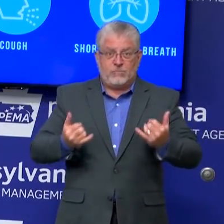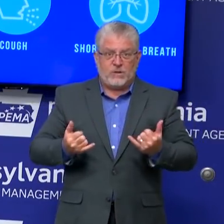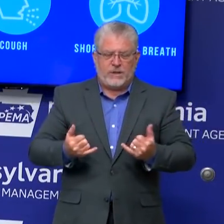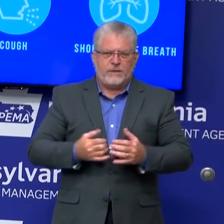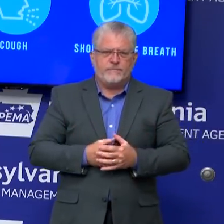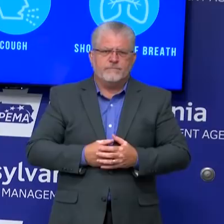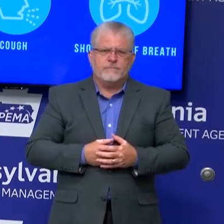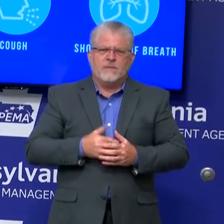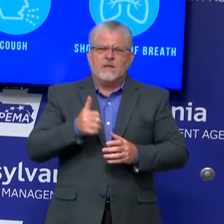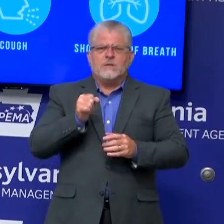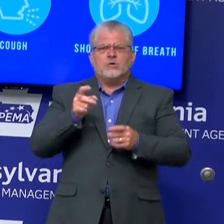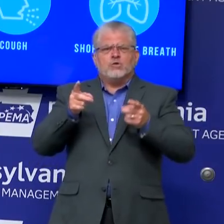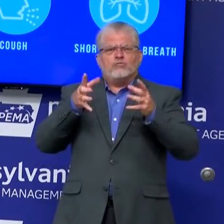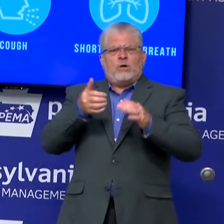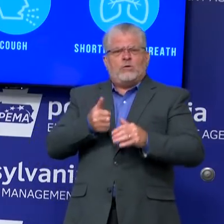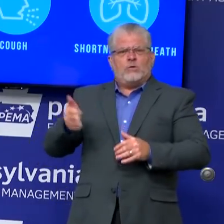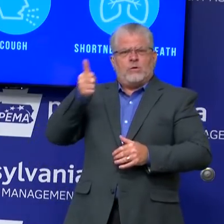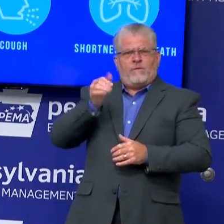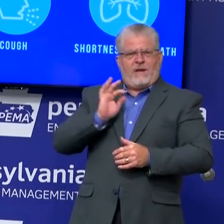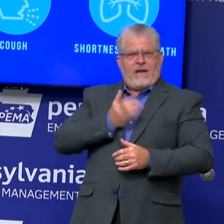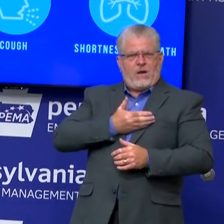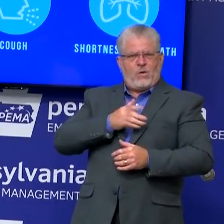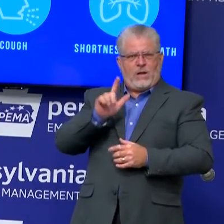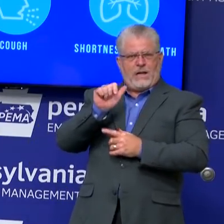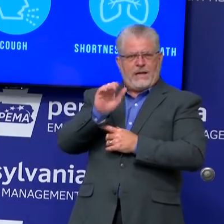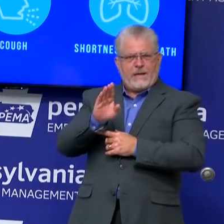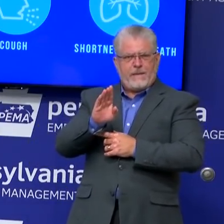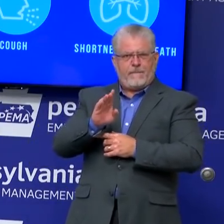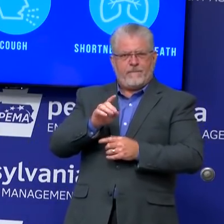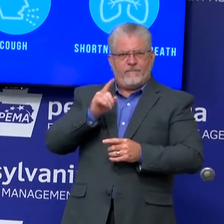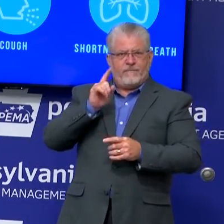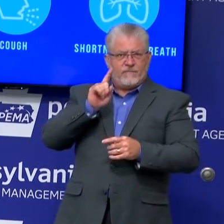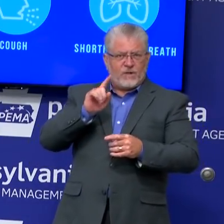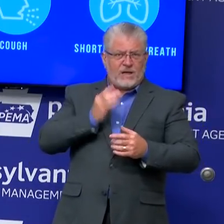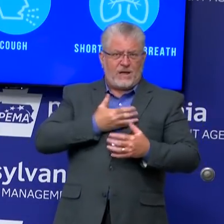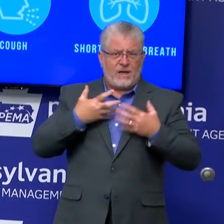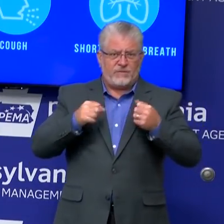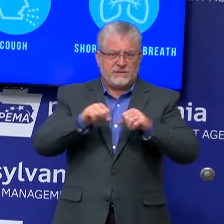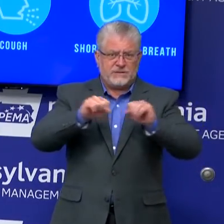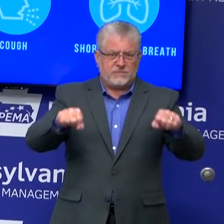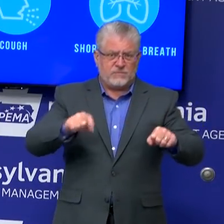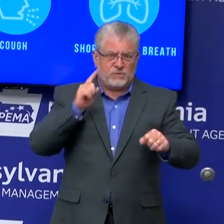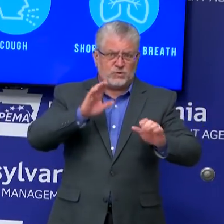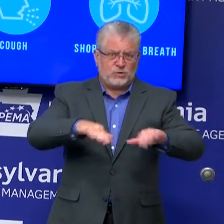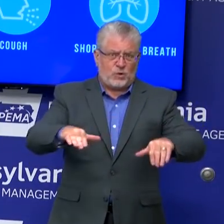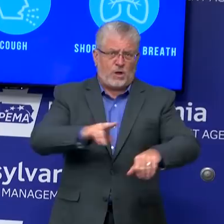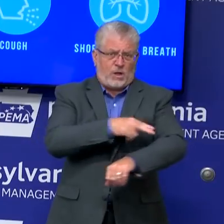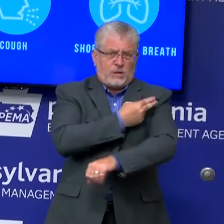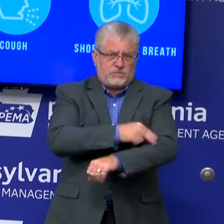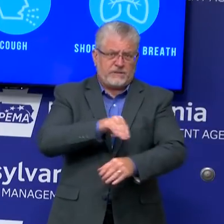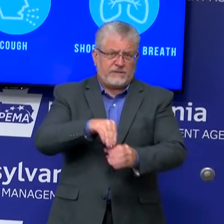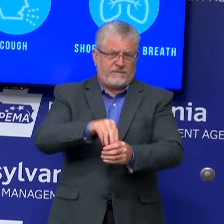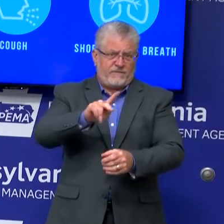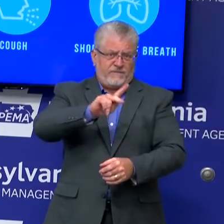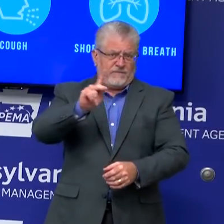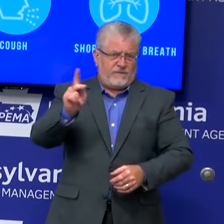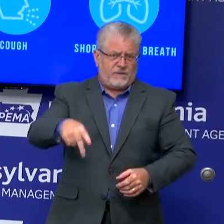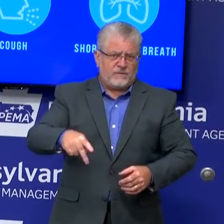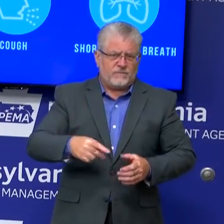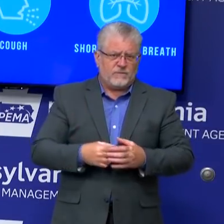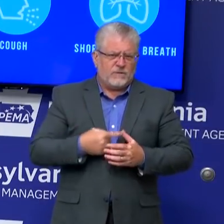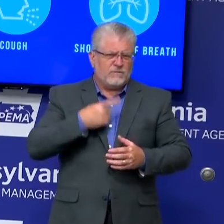lab and our population health program for a health system at the Children's Hospital of Philadelphia that sees over 600,000 children